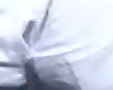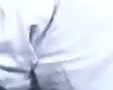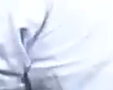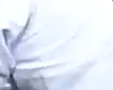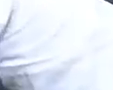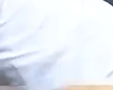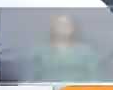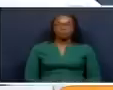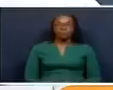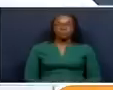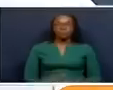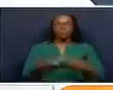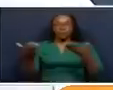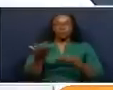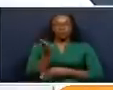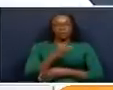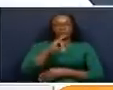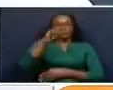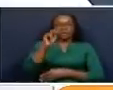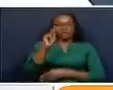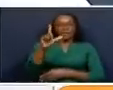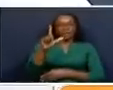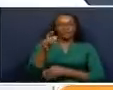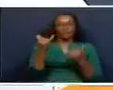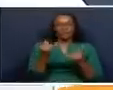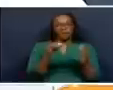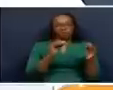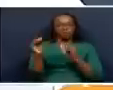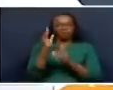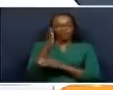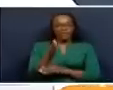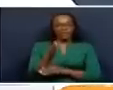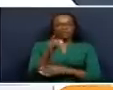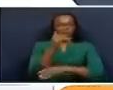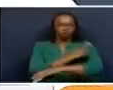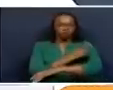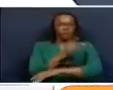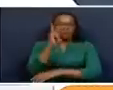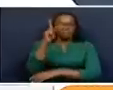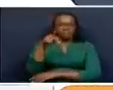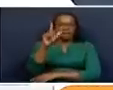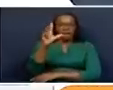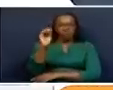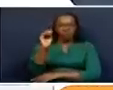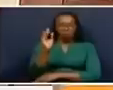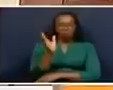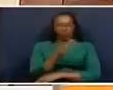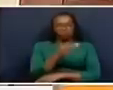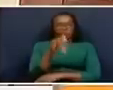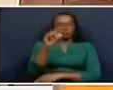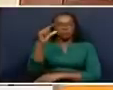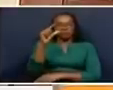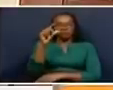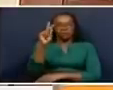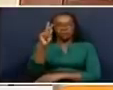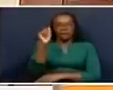All right. Welcome back to Jeff Kunenge Live. Let's get right to it. Dr. PLO Lumumba, Kamotho Waiganjo, they've been sitting here very patiently. They know what